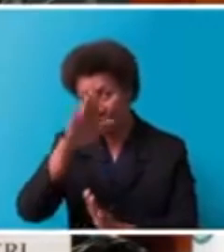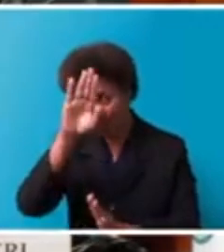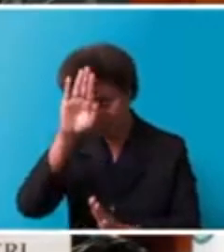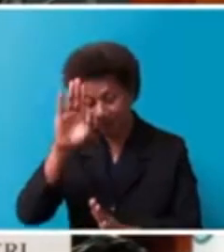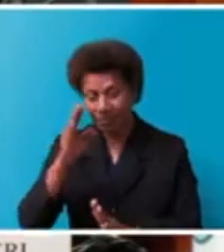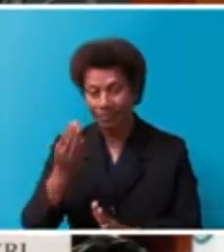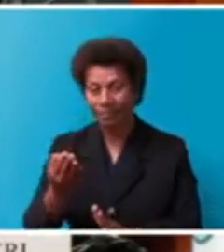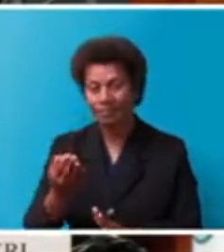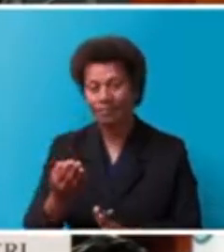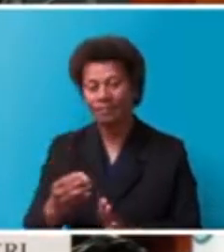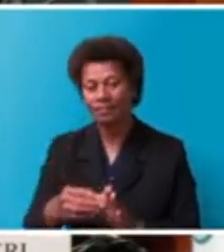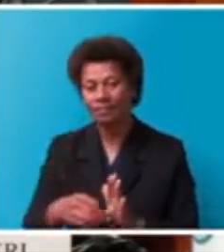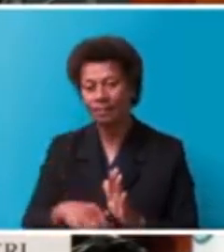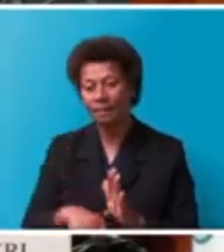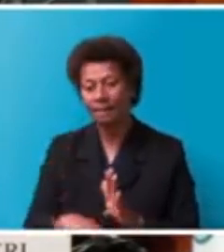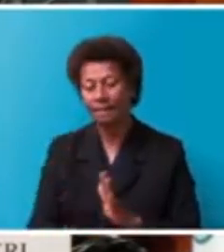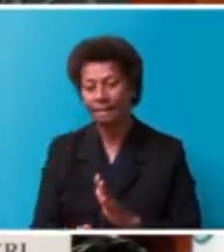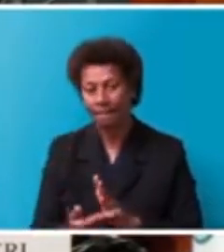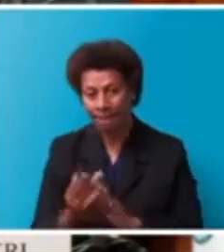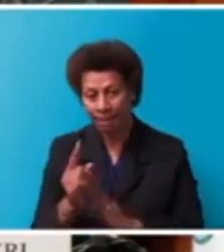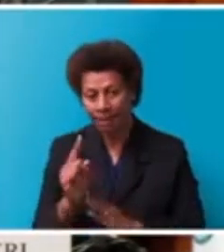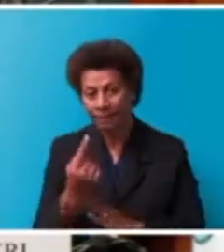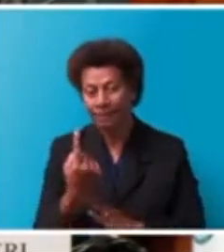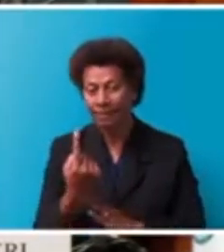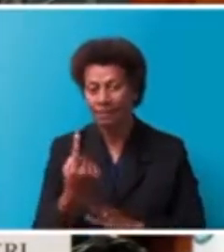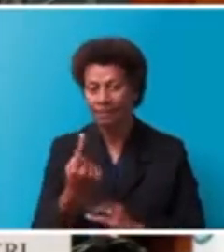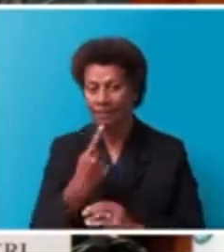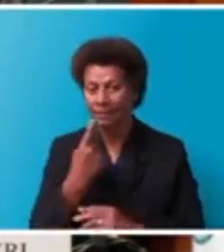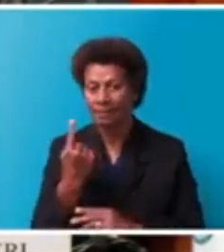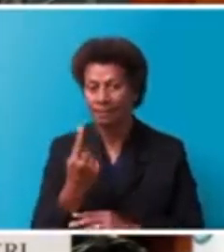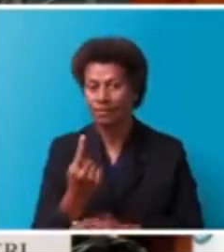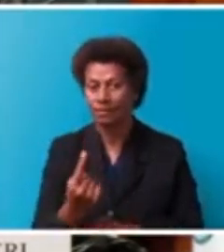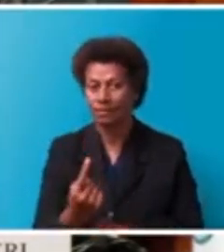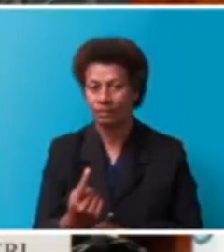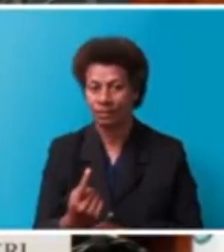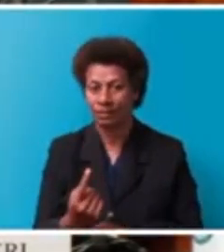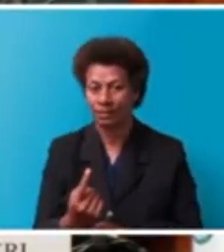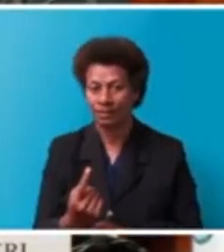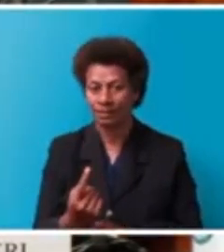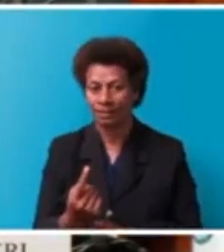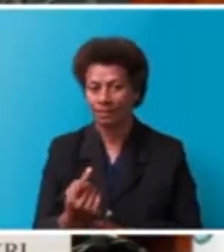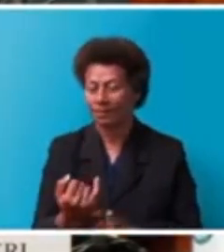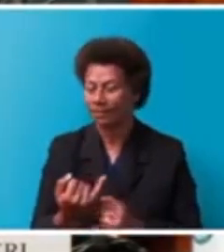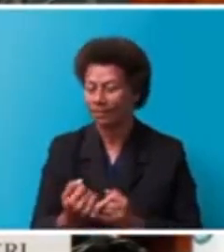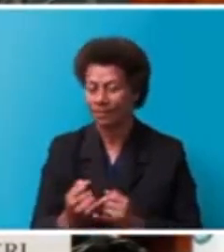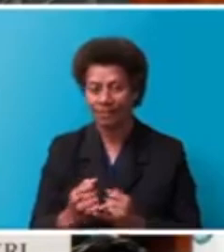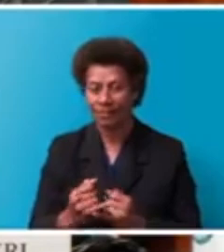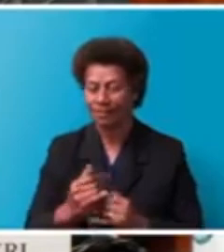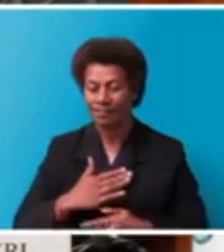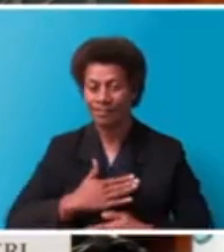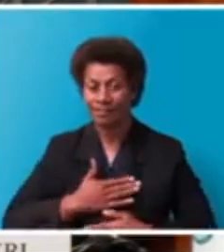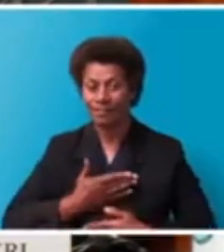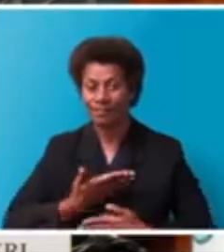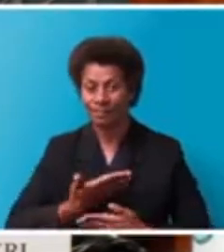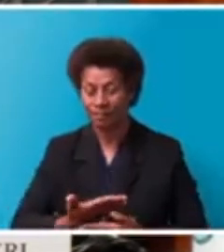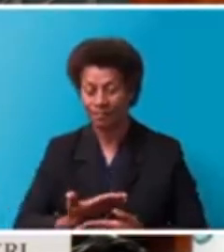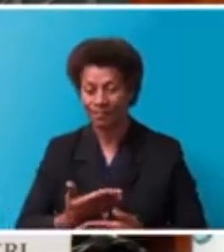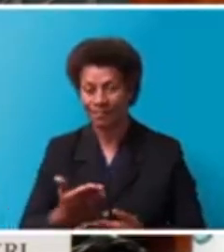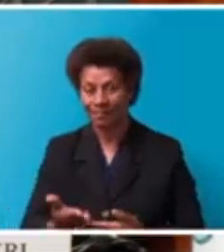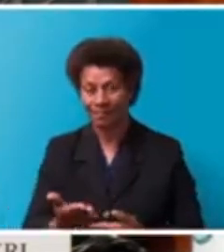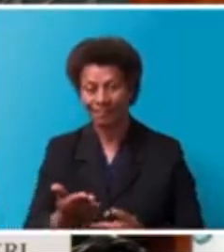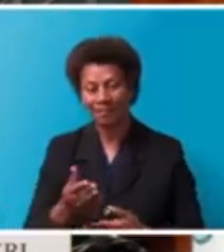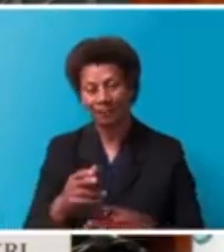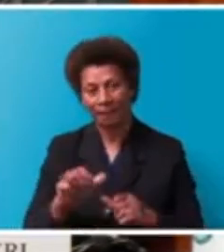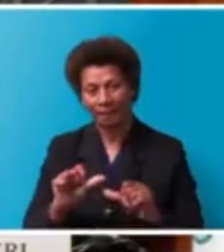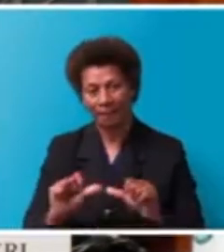Palmalava. For his first speech, that was also very inspiring speech as President